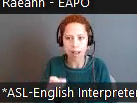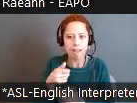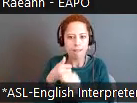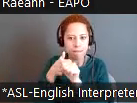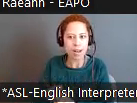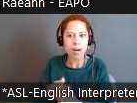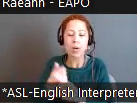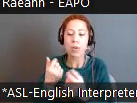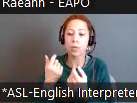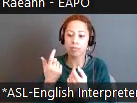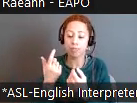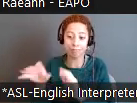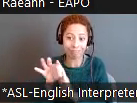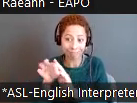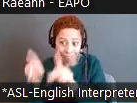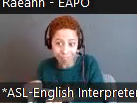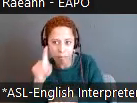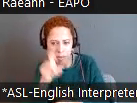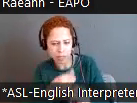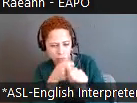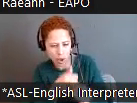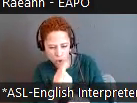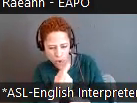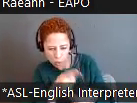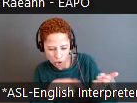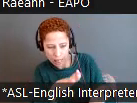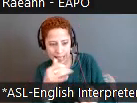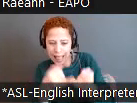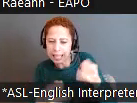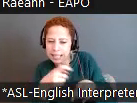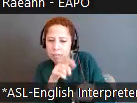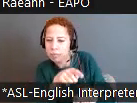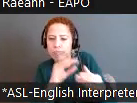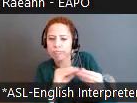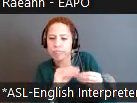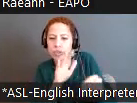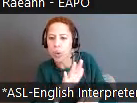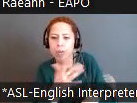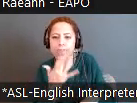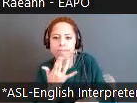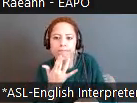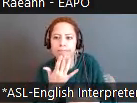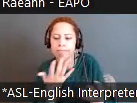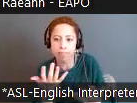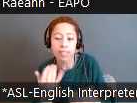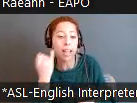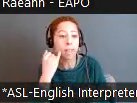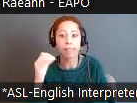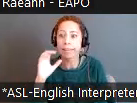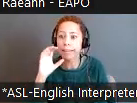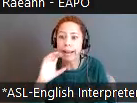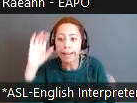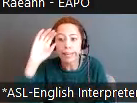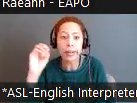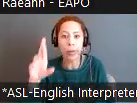what your last known wishes are. So if it is a blood relative, maybe a cousin or a nephew, right? That's who's left in the family. They've